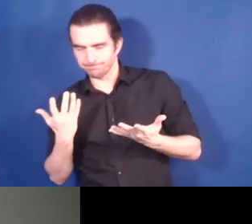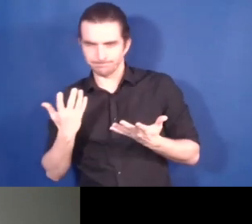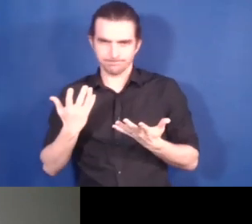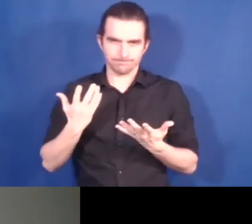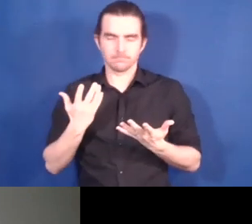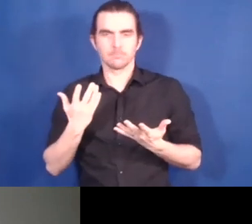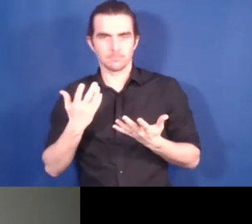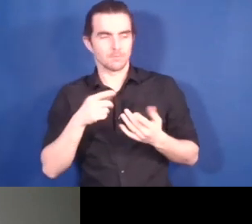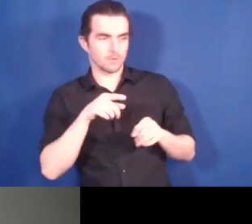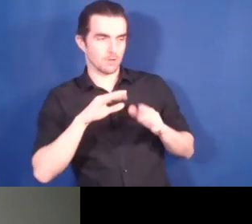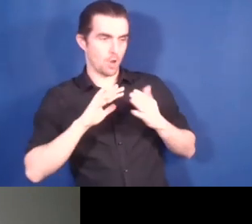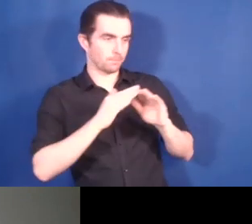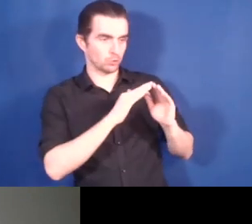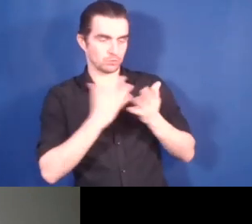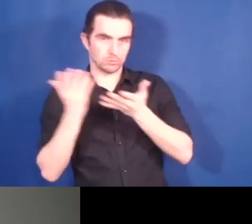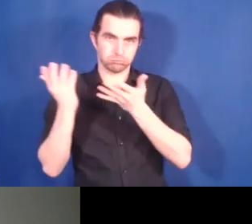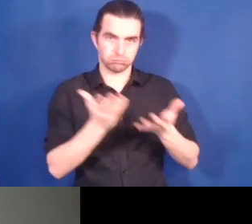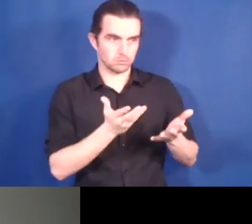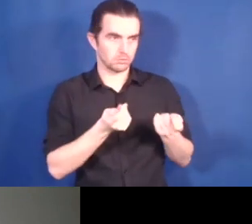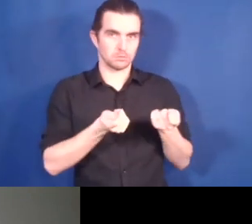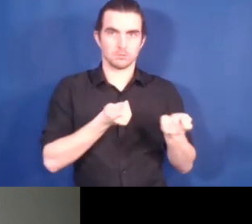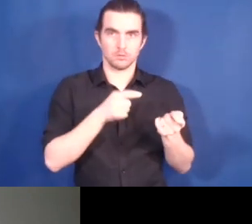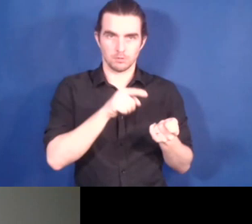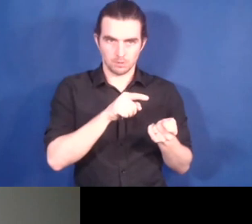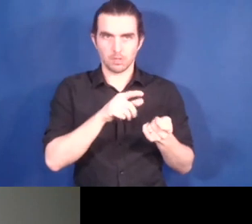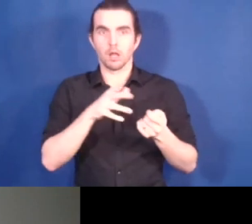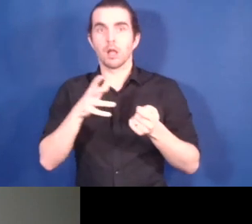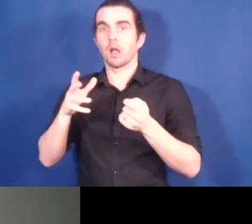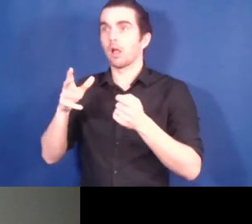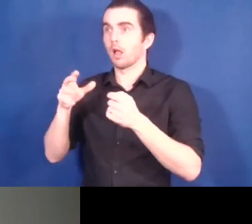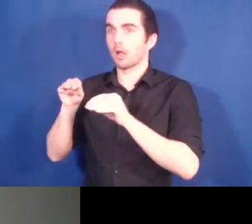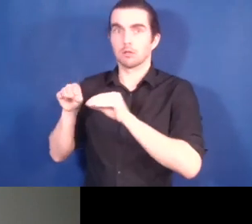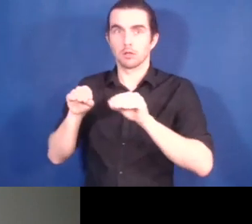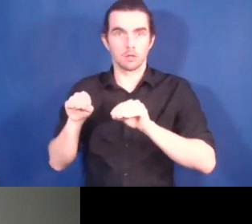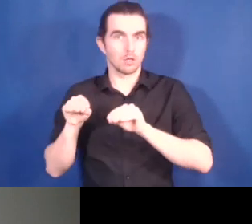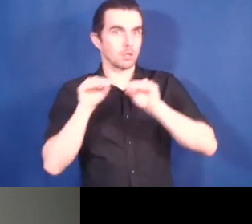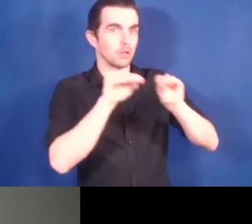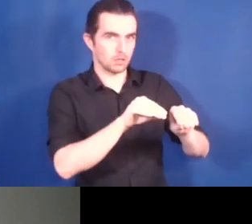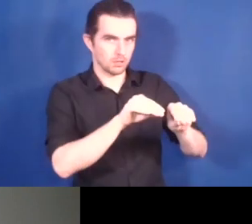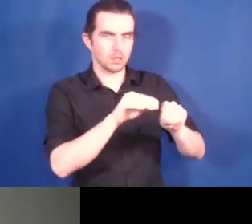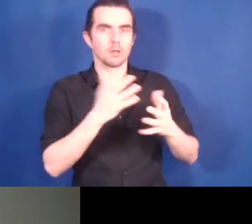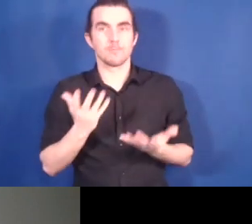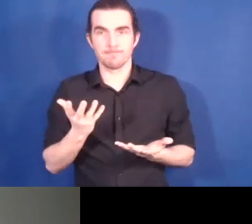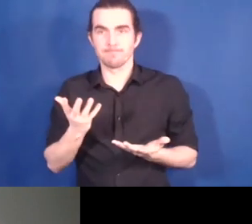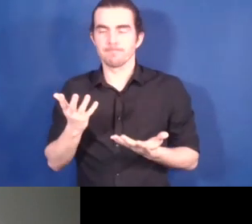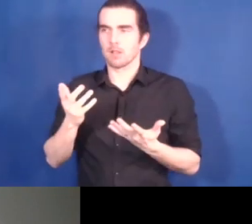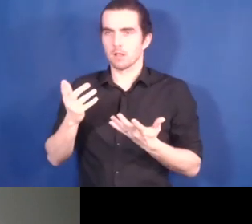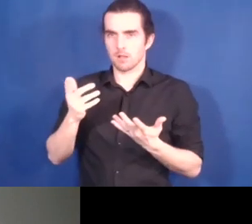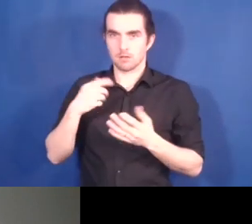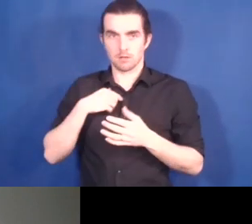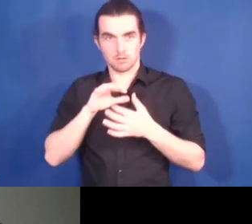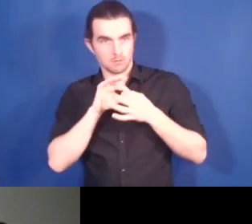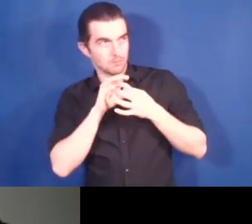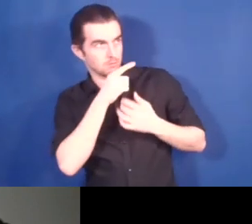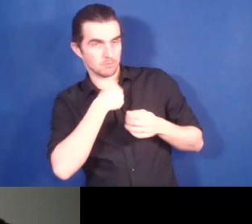having worked with UNHCR in the field, host societies in the lower middle income